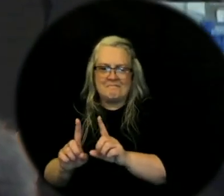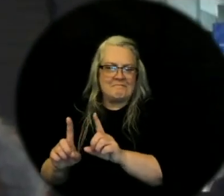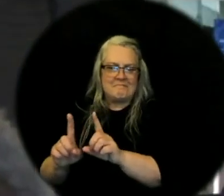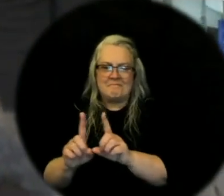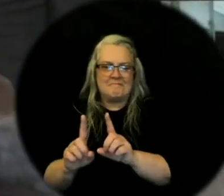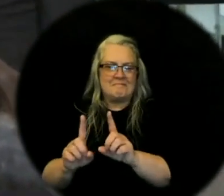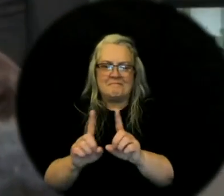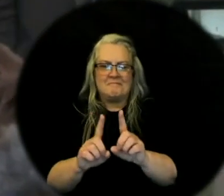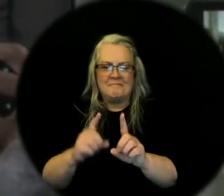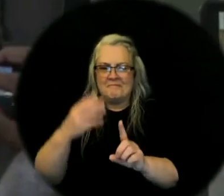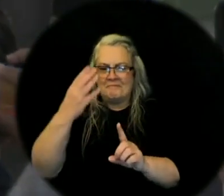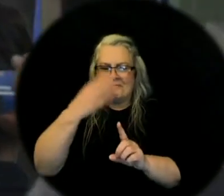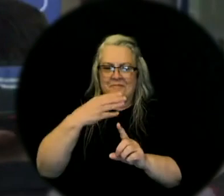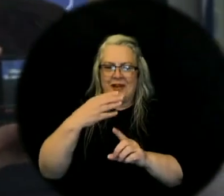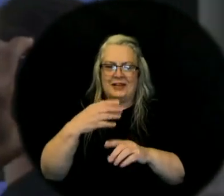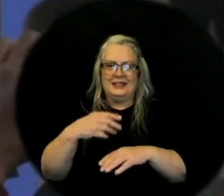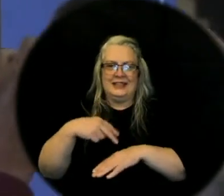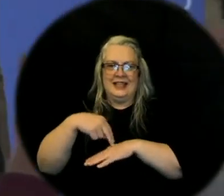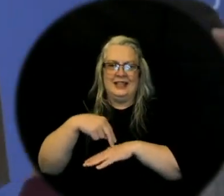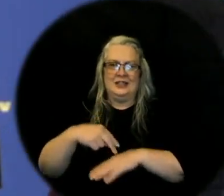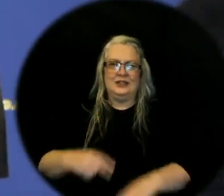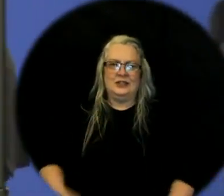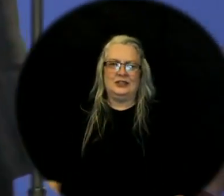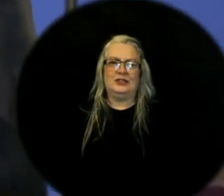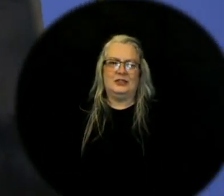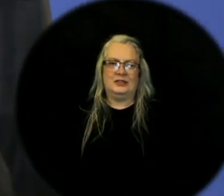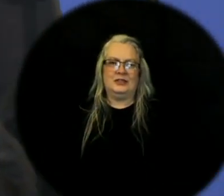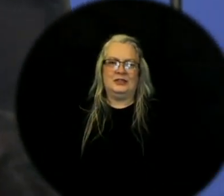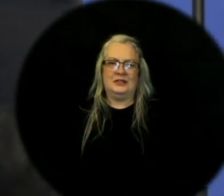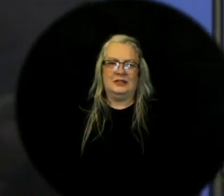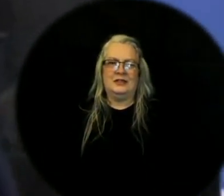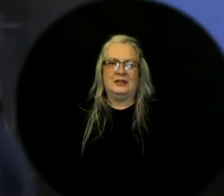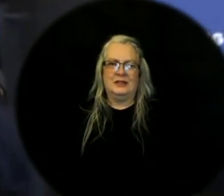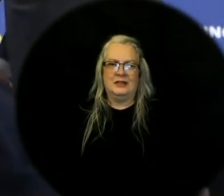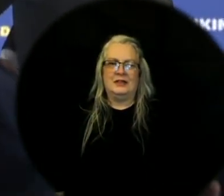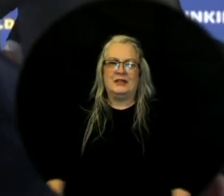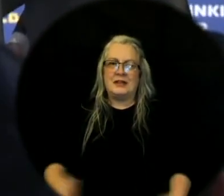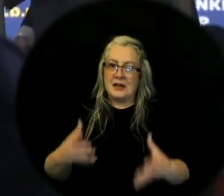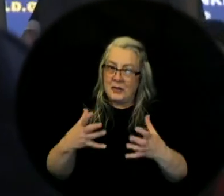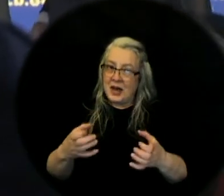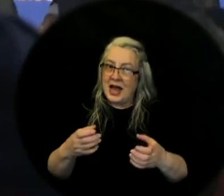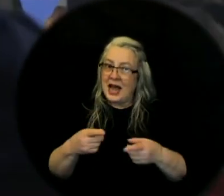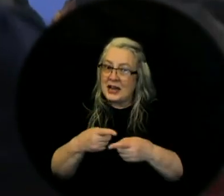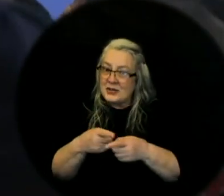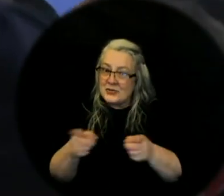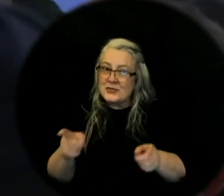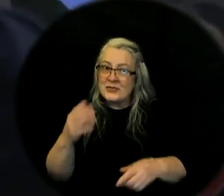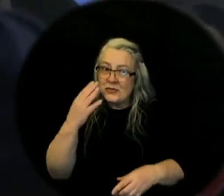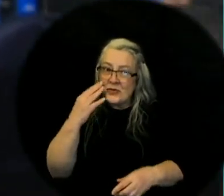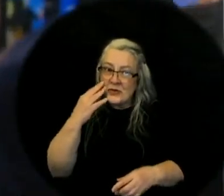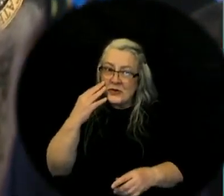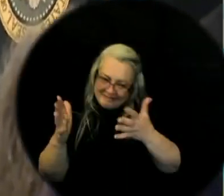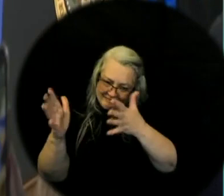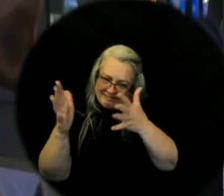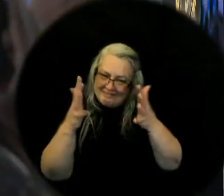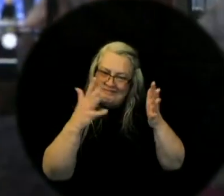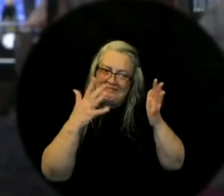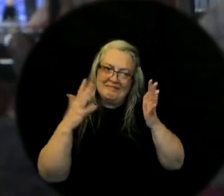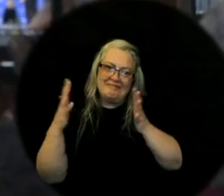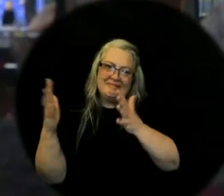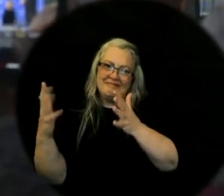I want you all to know, I want you to know, baby, you did so much.